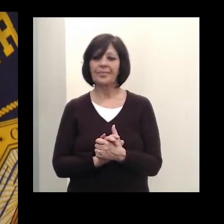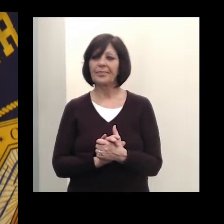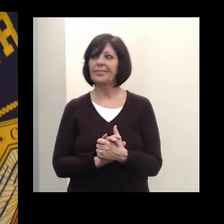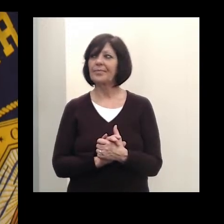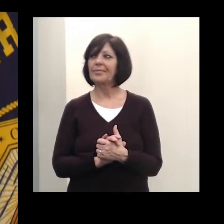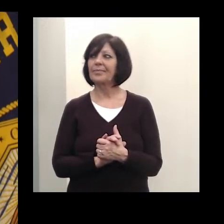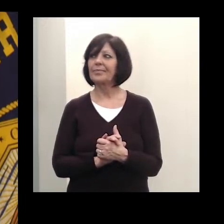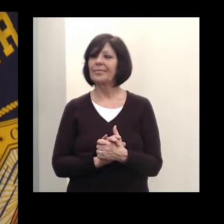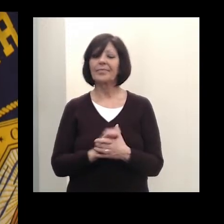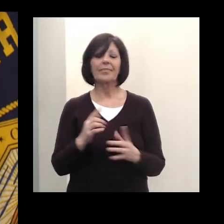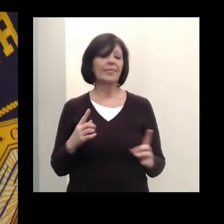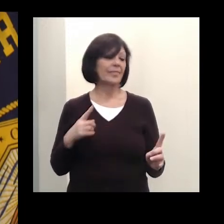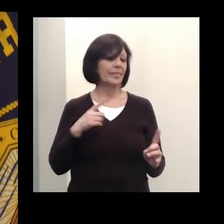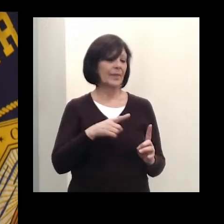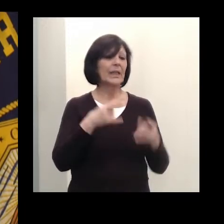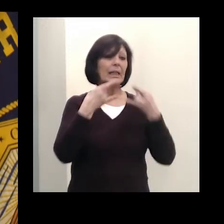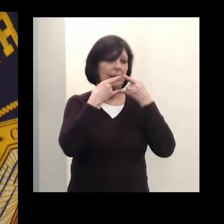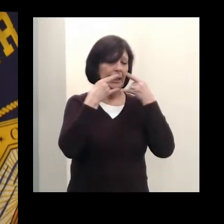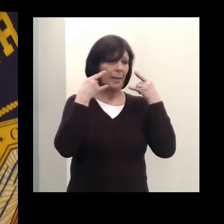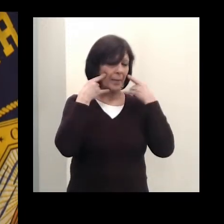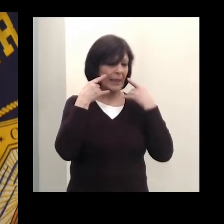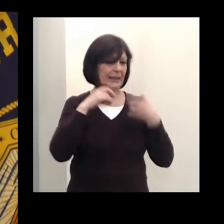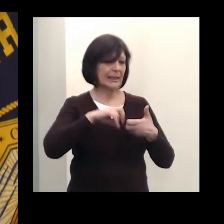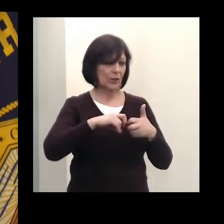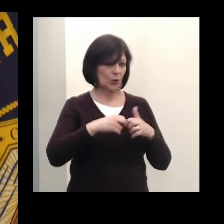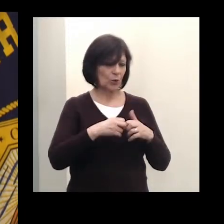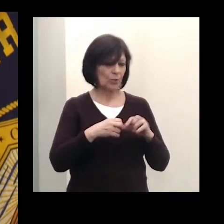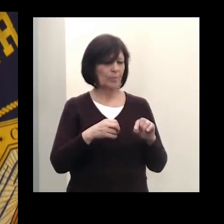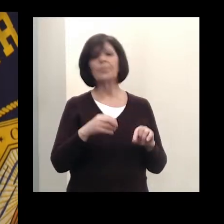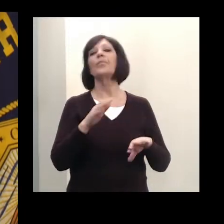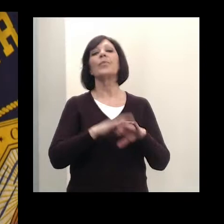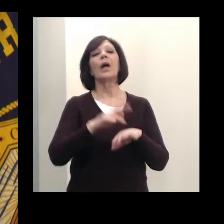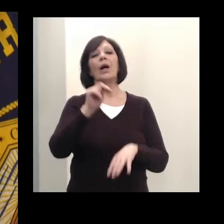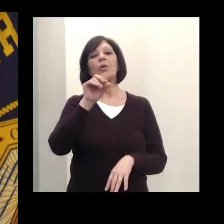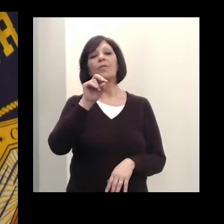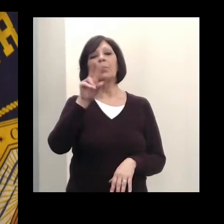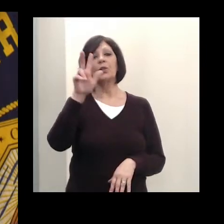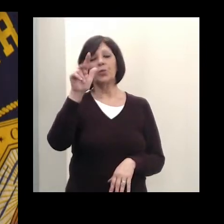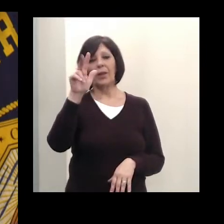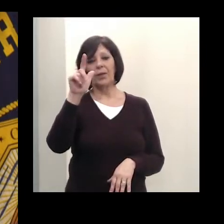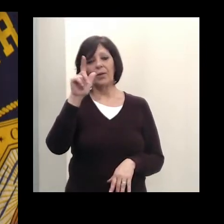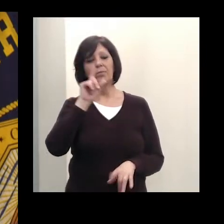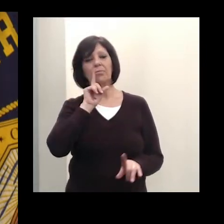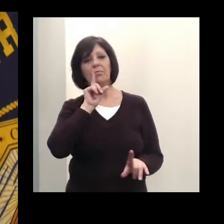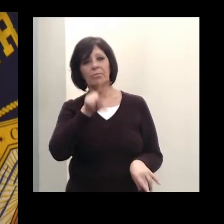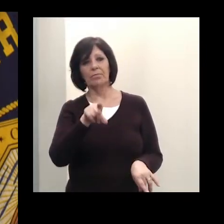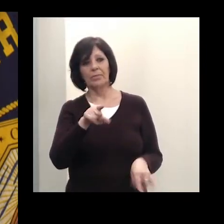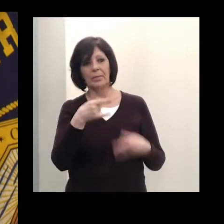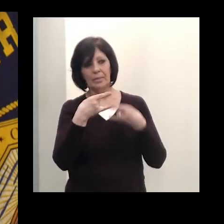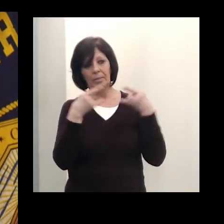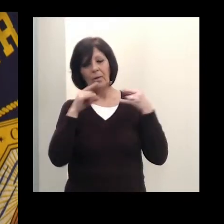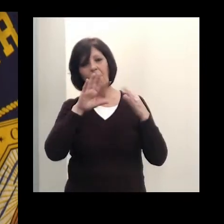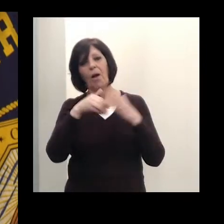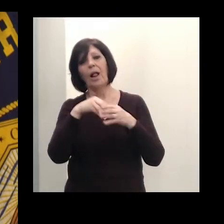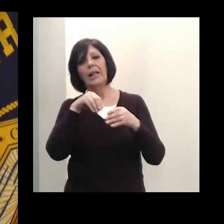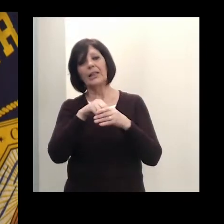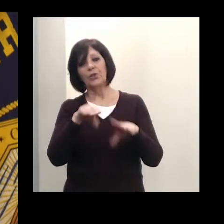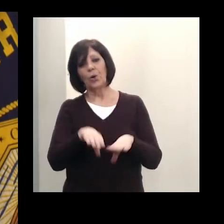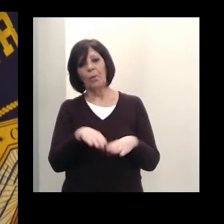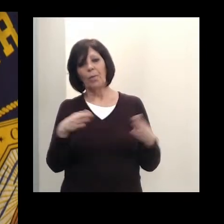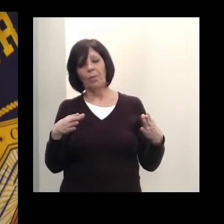Getting back to the mask issue, on November 23rd, I issued a mask order for all indoor public locations. That includes